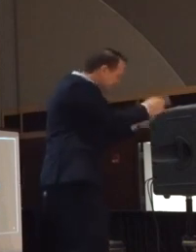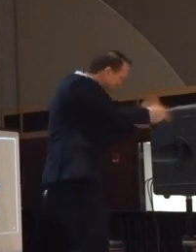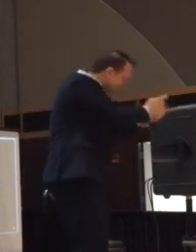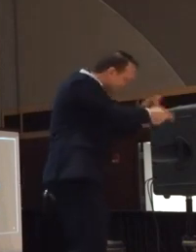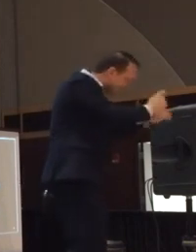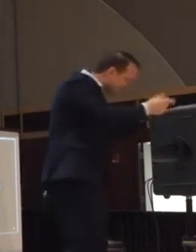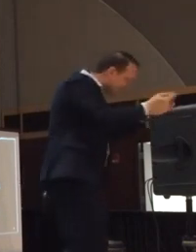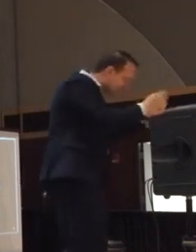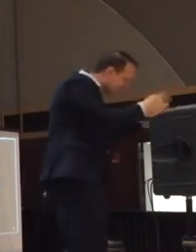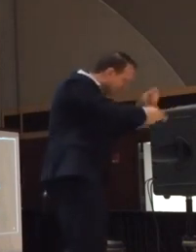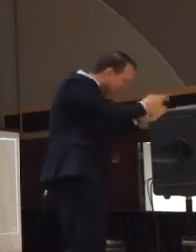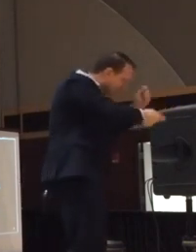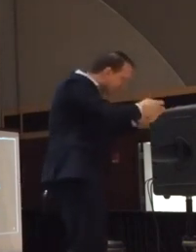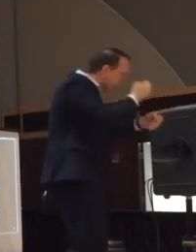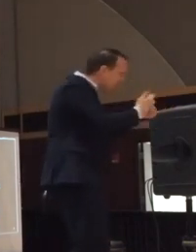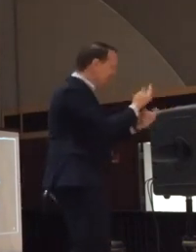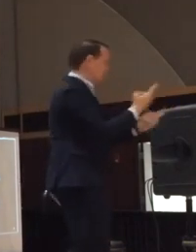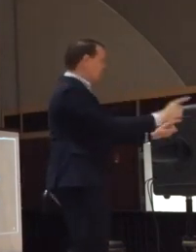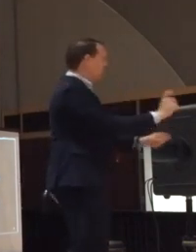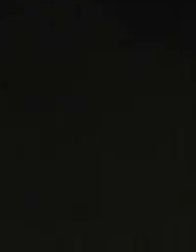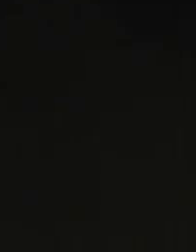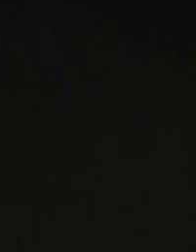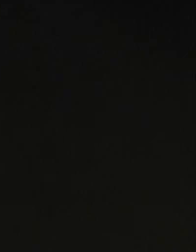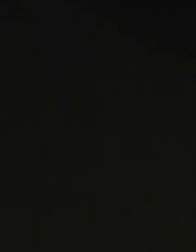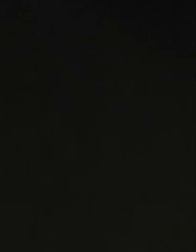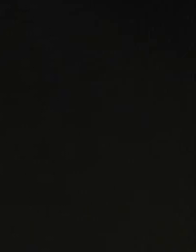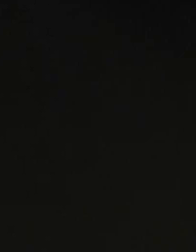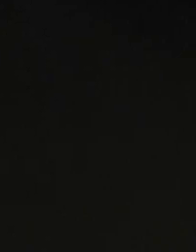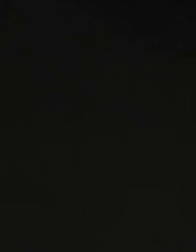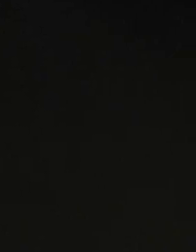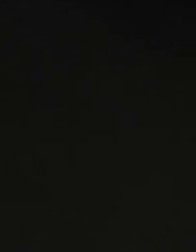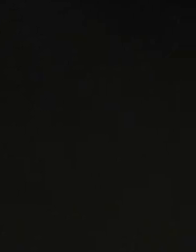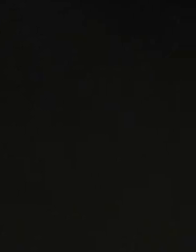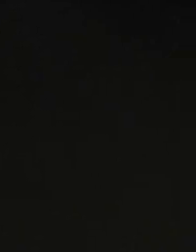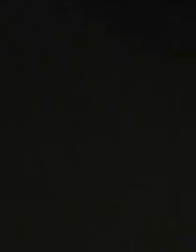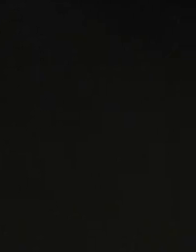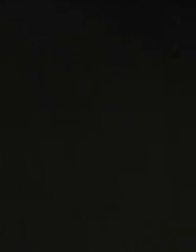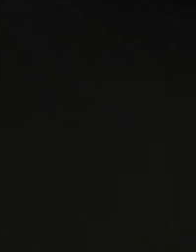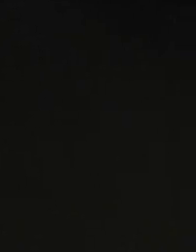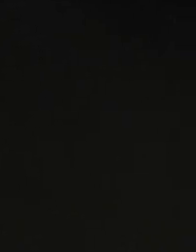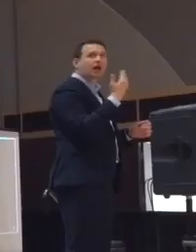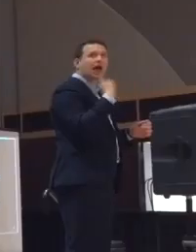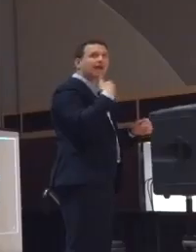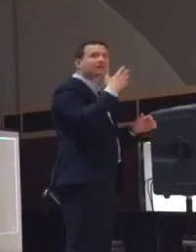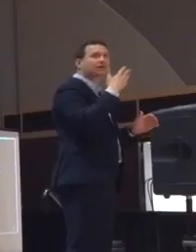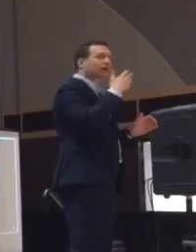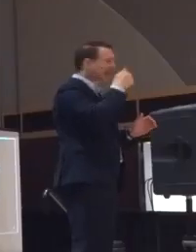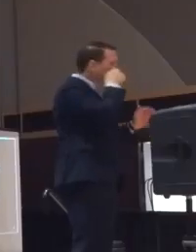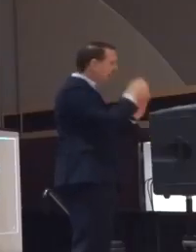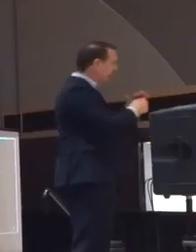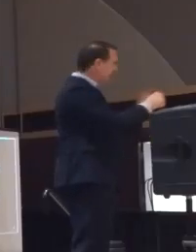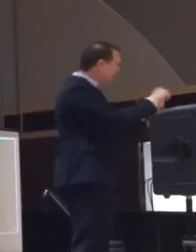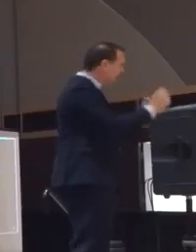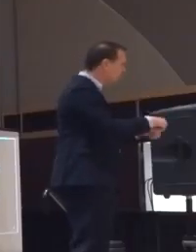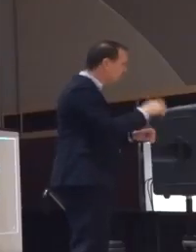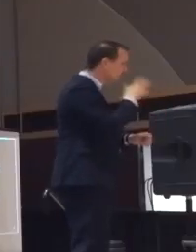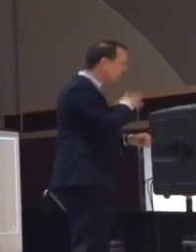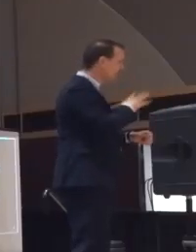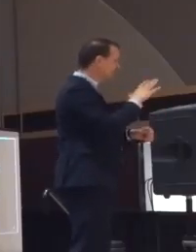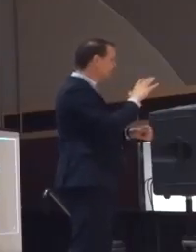it to work. Yep, and women often don't get the credit. You know, you've got the Hidden Figures ladies, Katherine